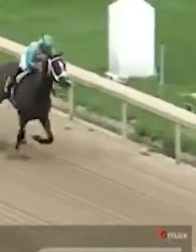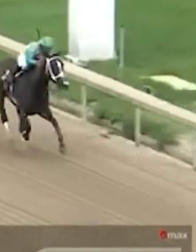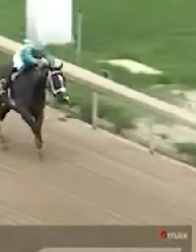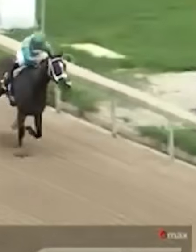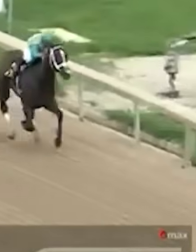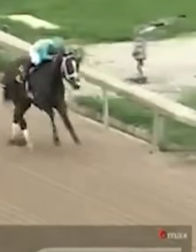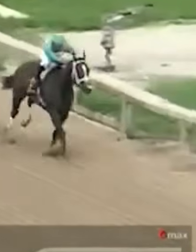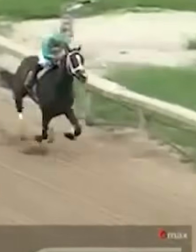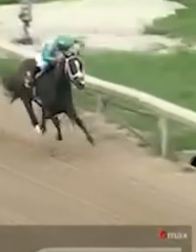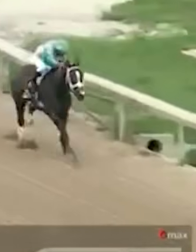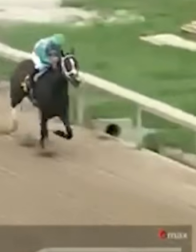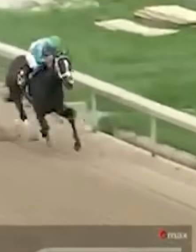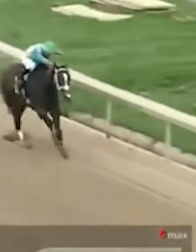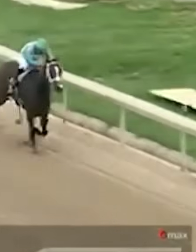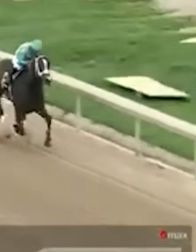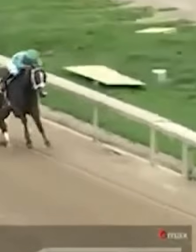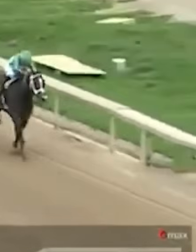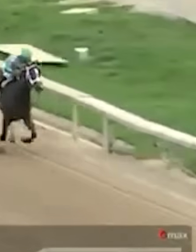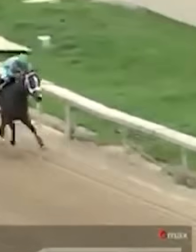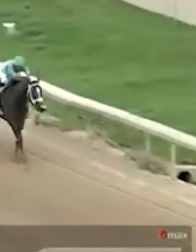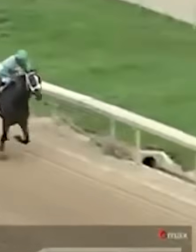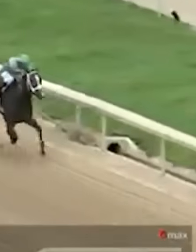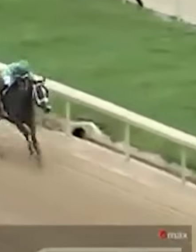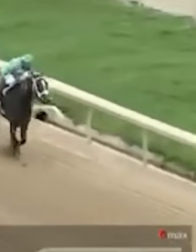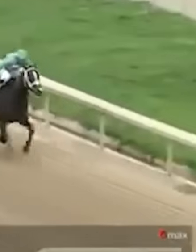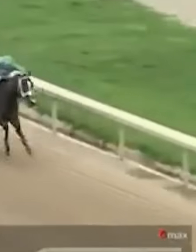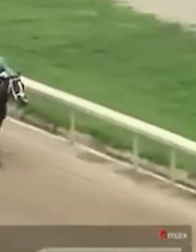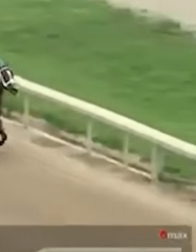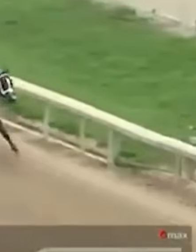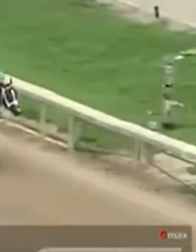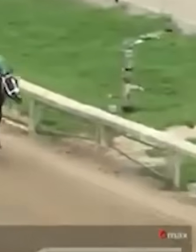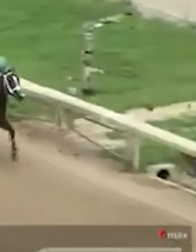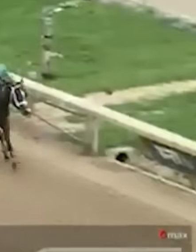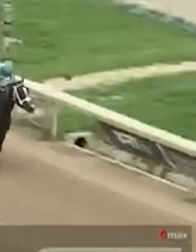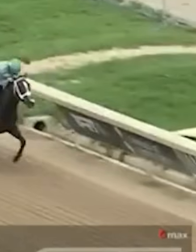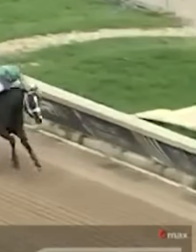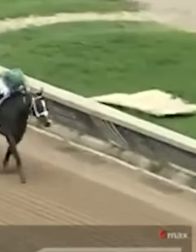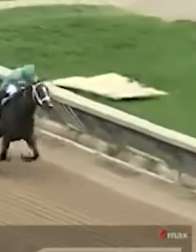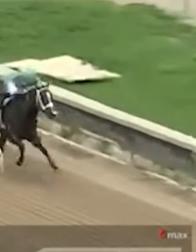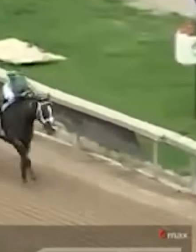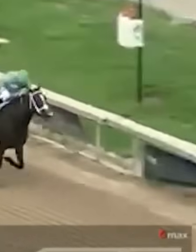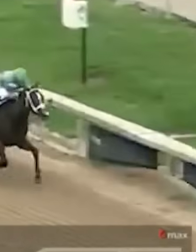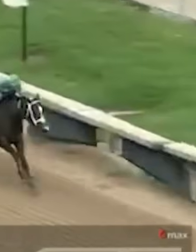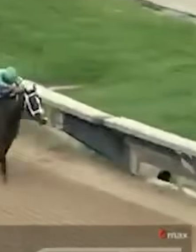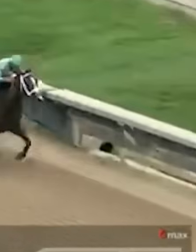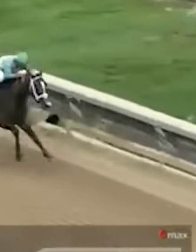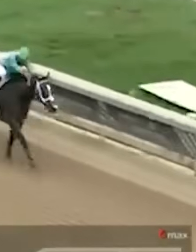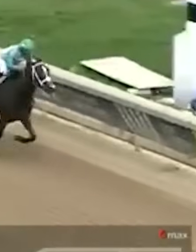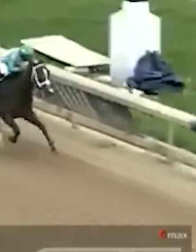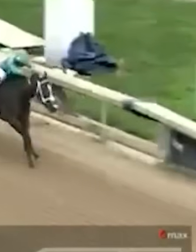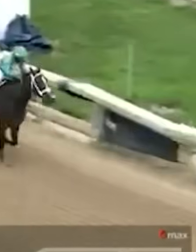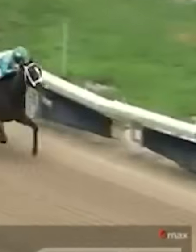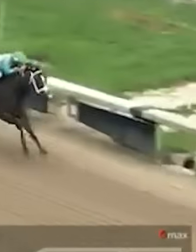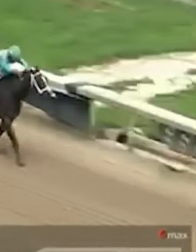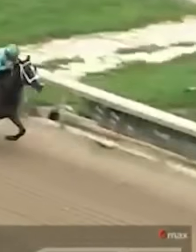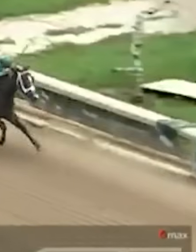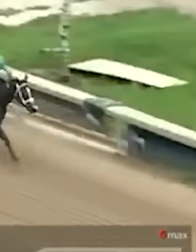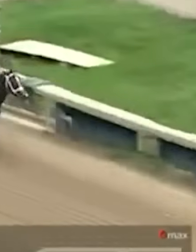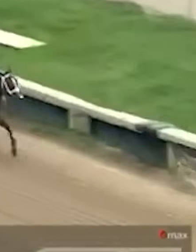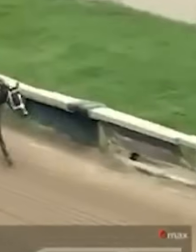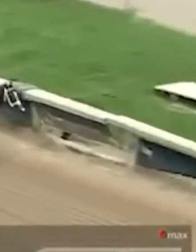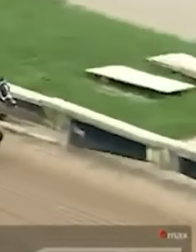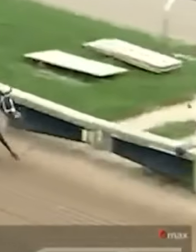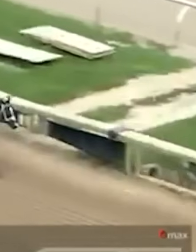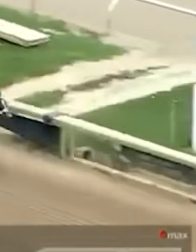The leader is Drama. She's not home yet as WinBet Only is charging hard. Final 16th of a mile. Drama needs the line. Up into second,